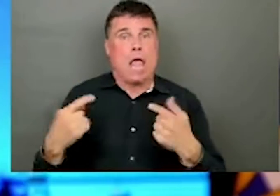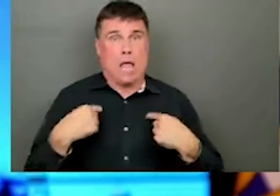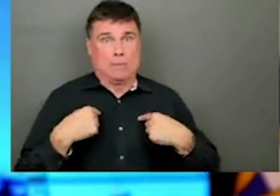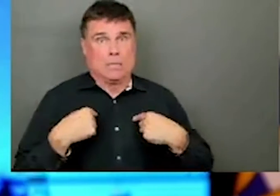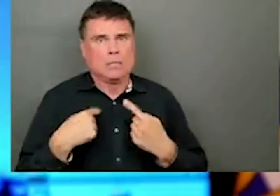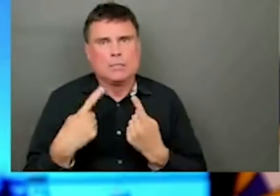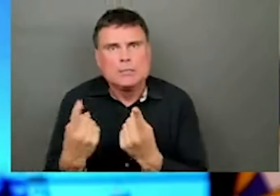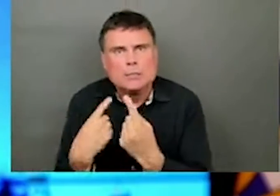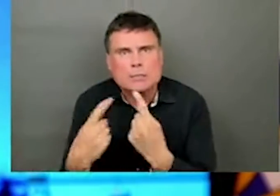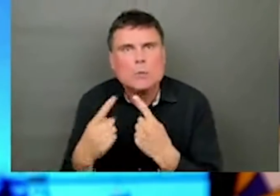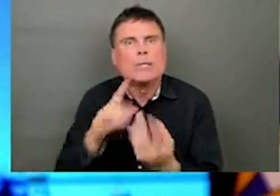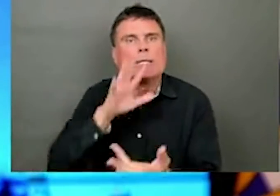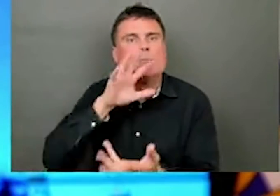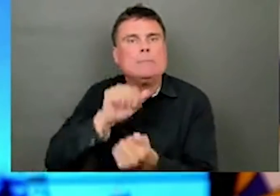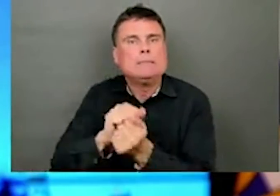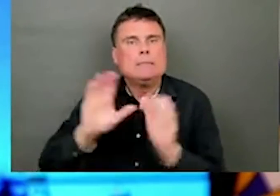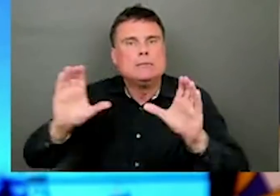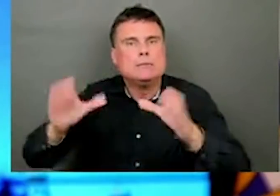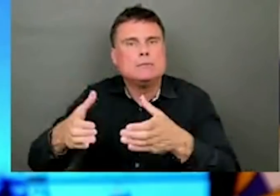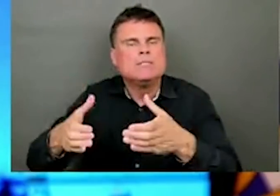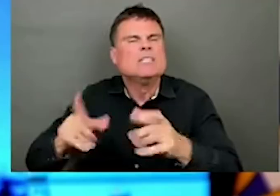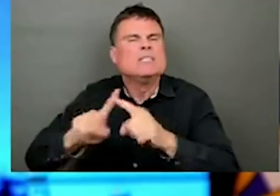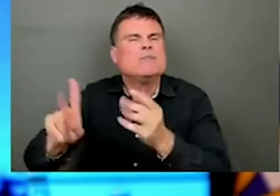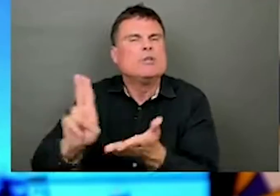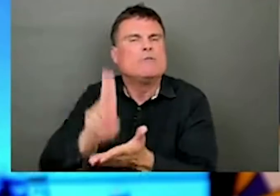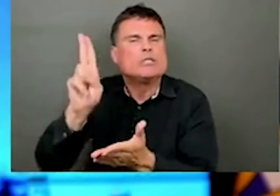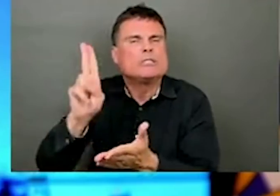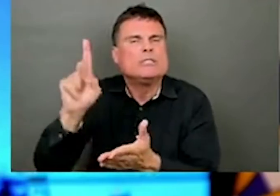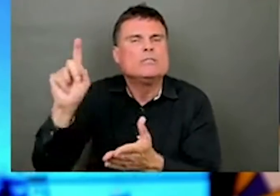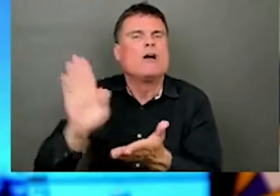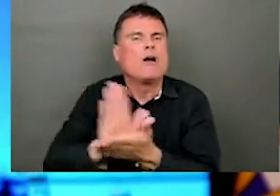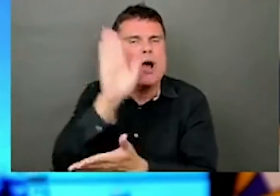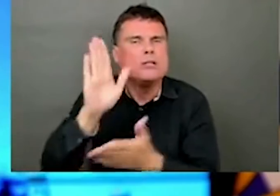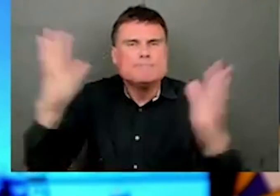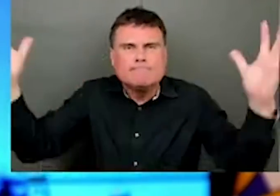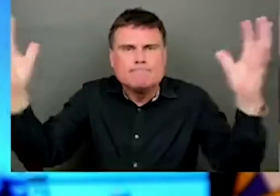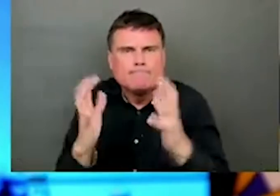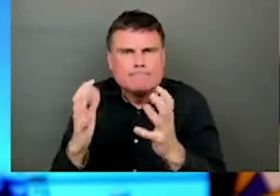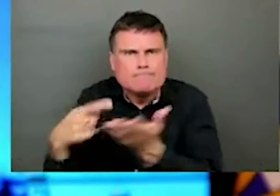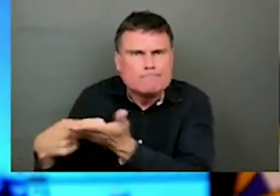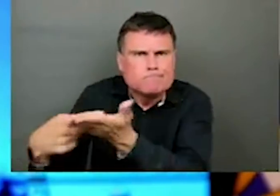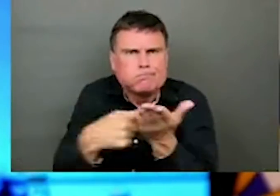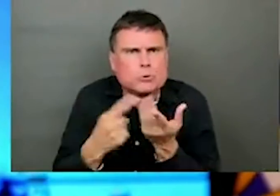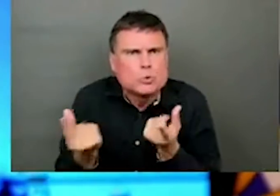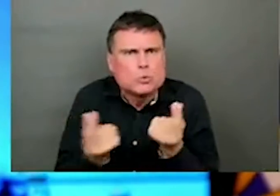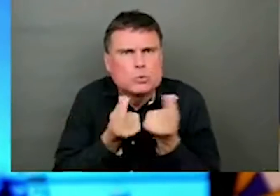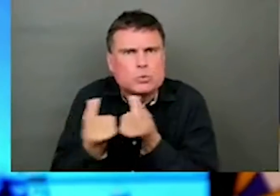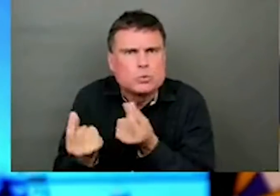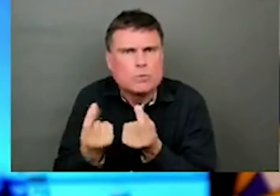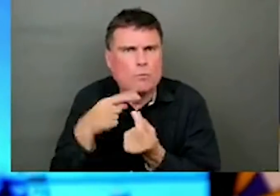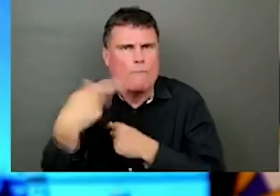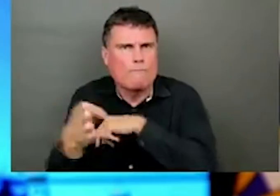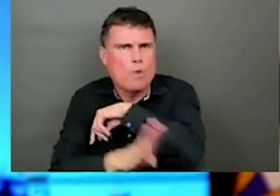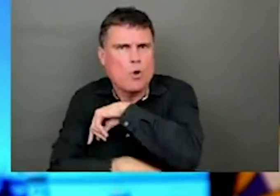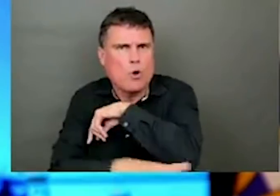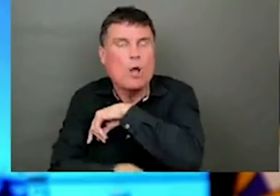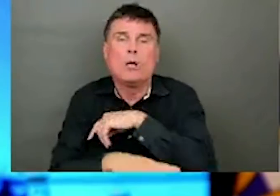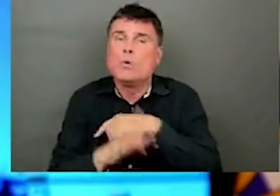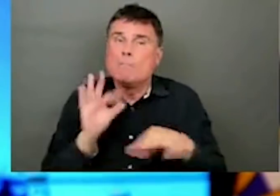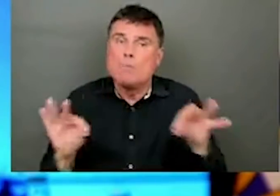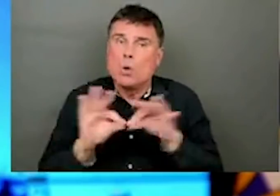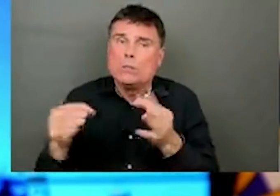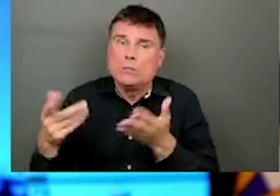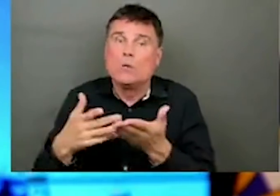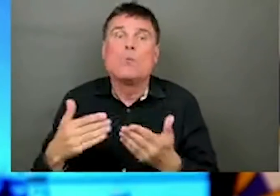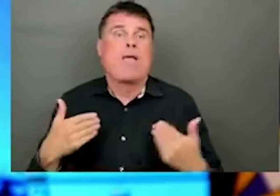post-secondary institutions in the province. They're very important questions. We have always had a collaborative approach. We have the basic guidance